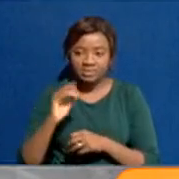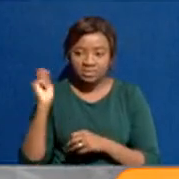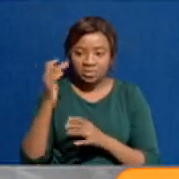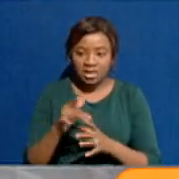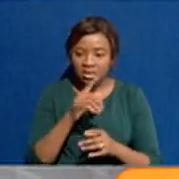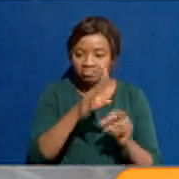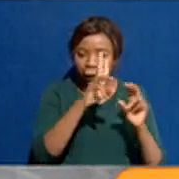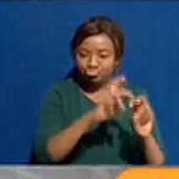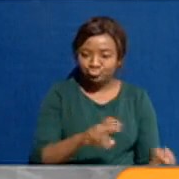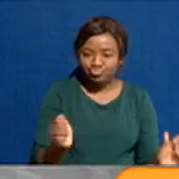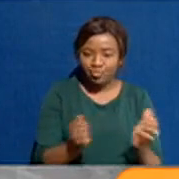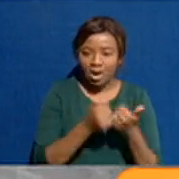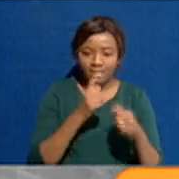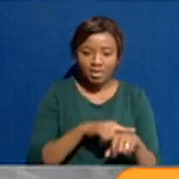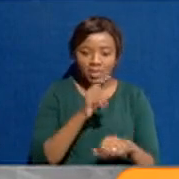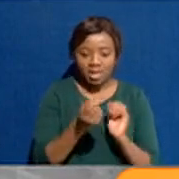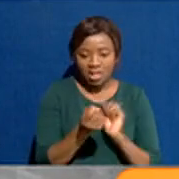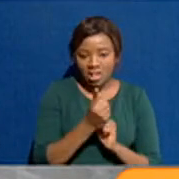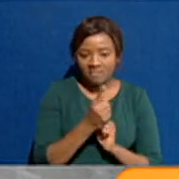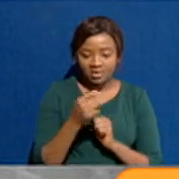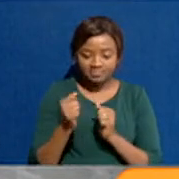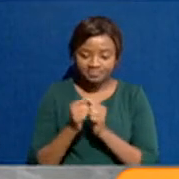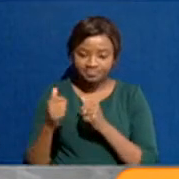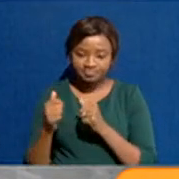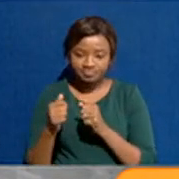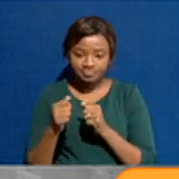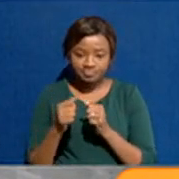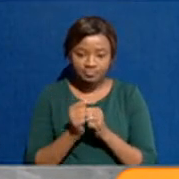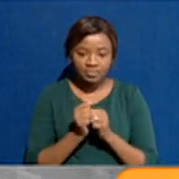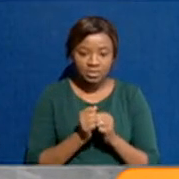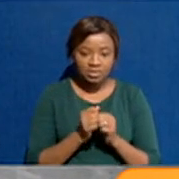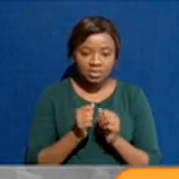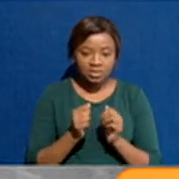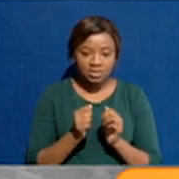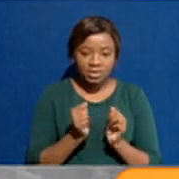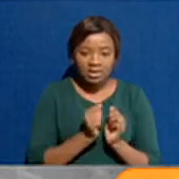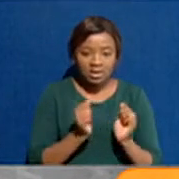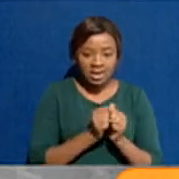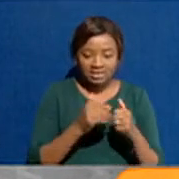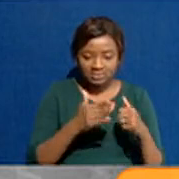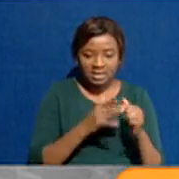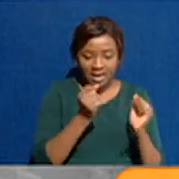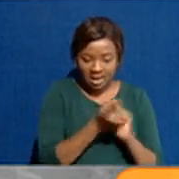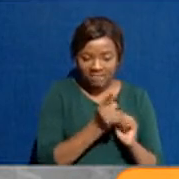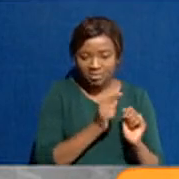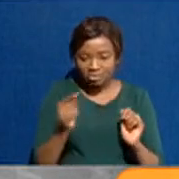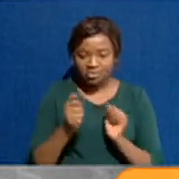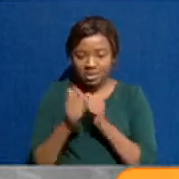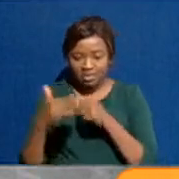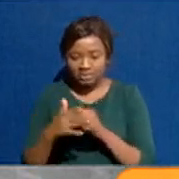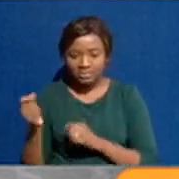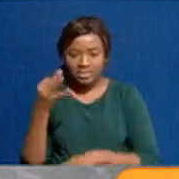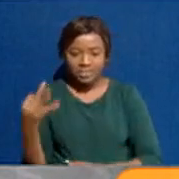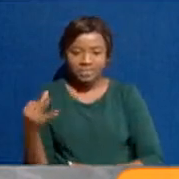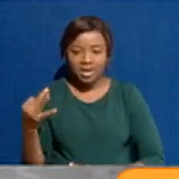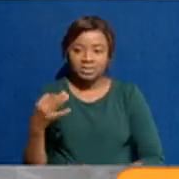11th and 19th of March among 2,065 randomly selected respondents listed the main problems faced by Kenyans